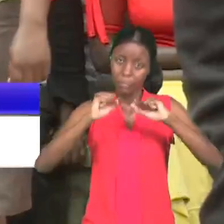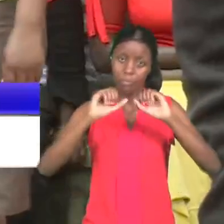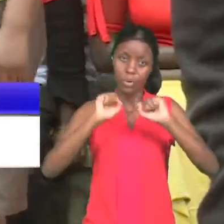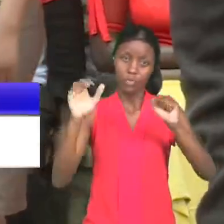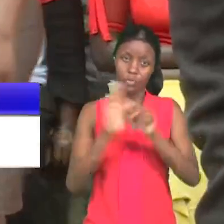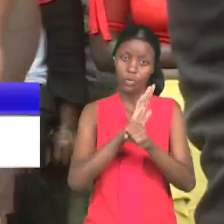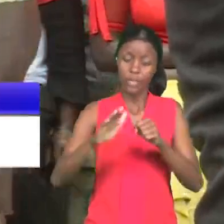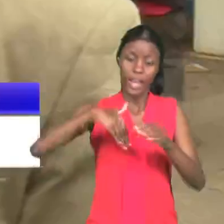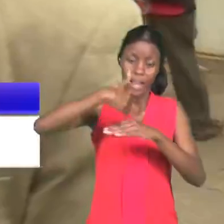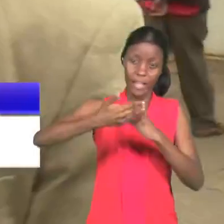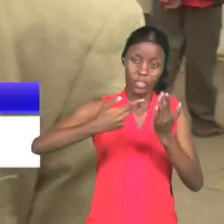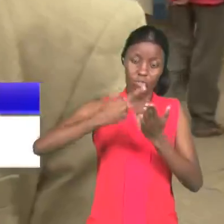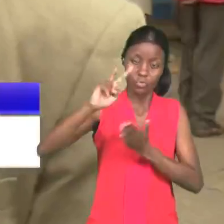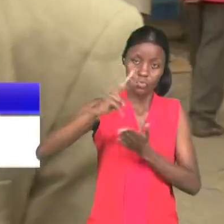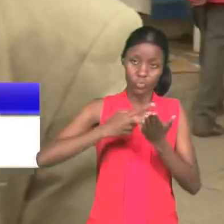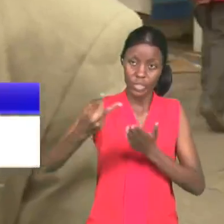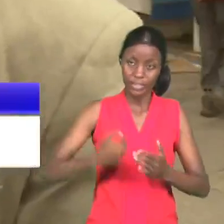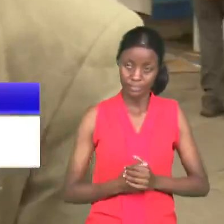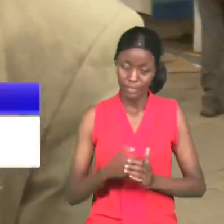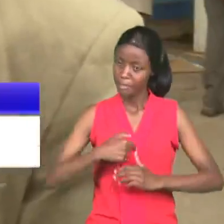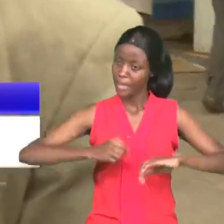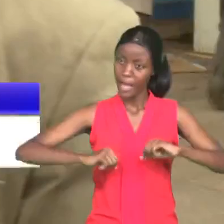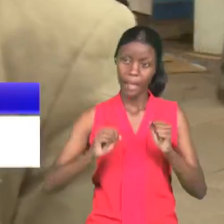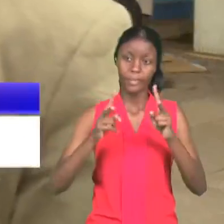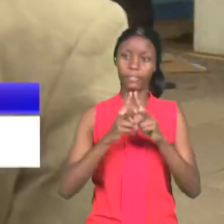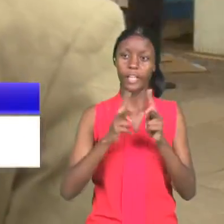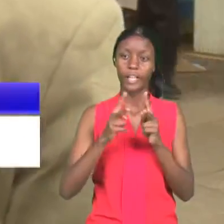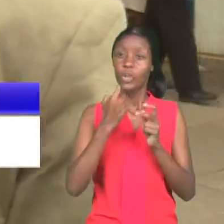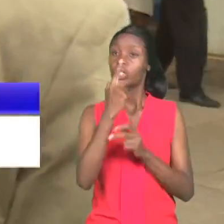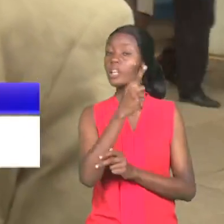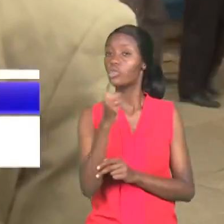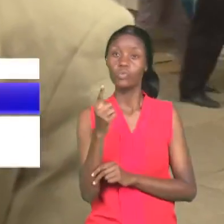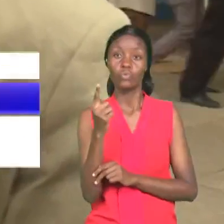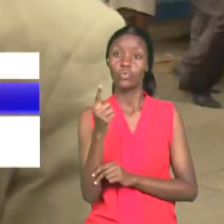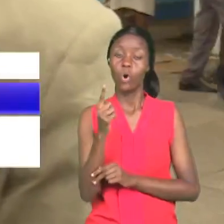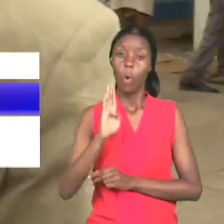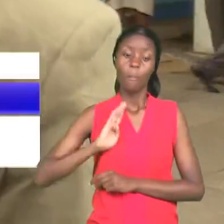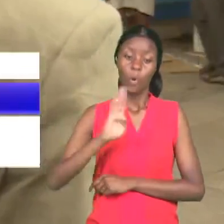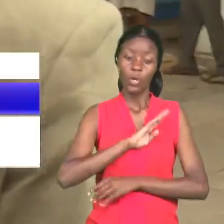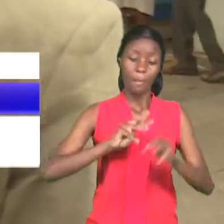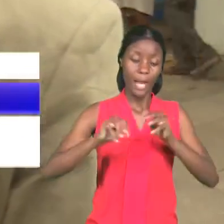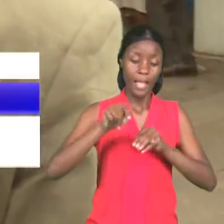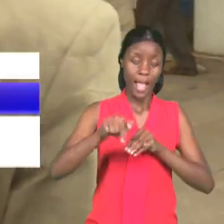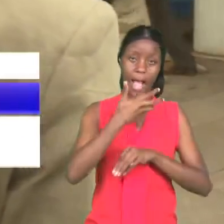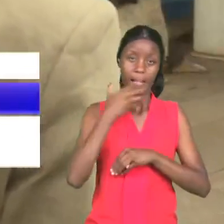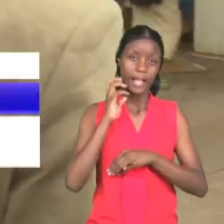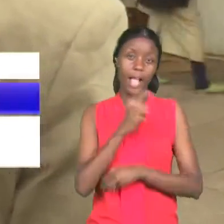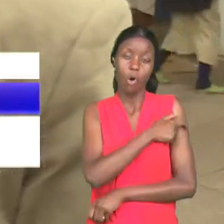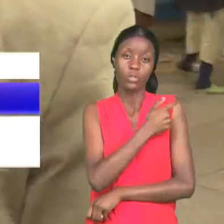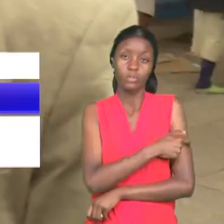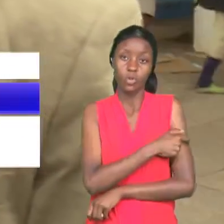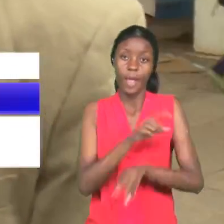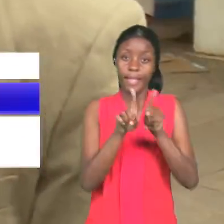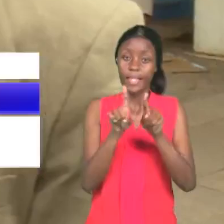next 2 weeks. I am impressed to inform you today that the Board of Management of Kenyatta National Hospital,